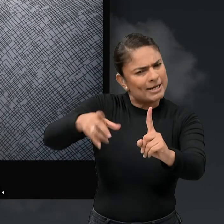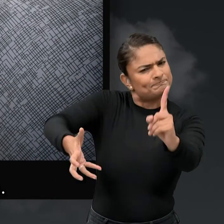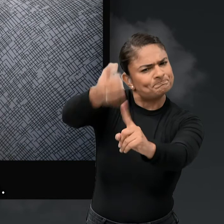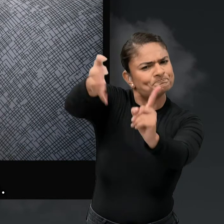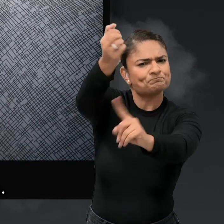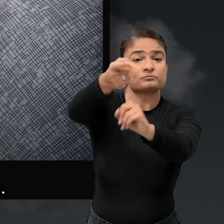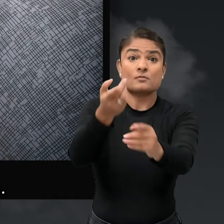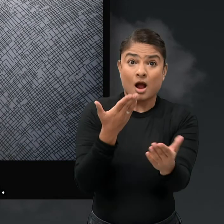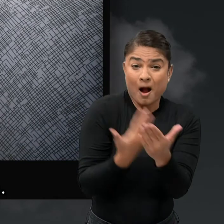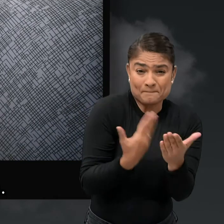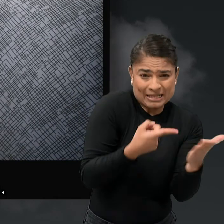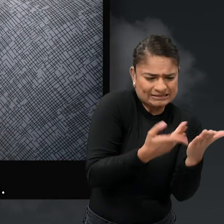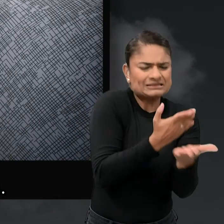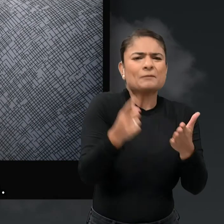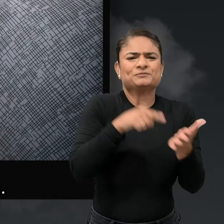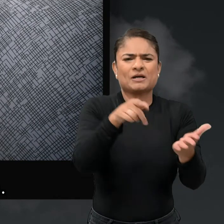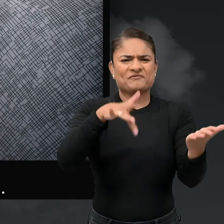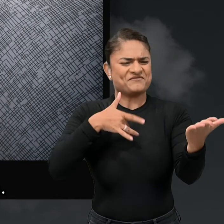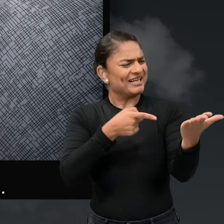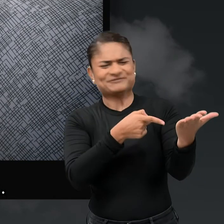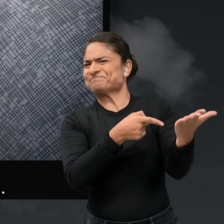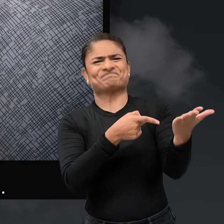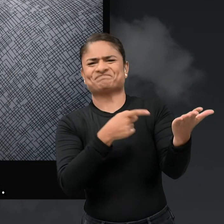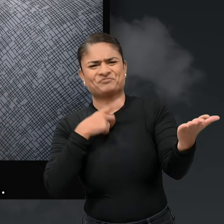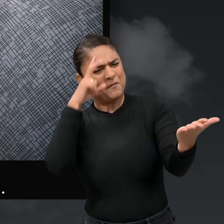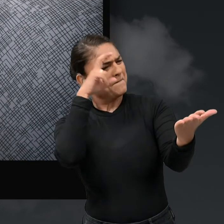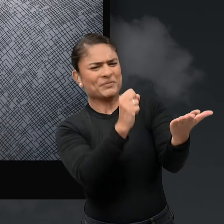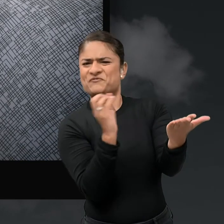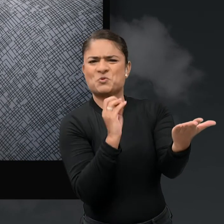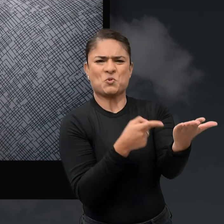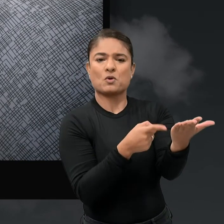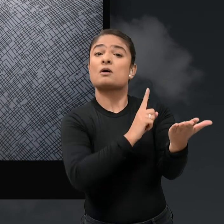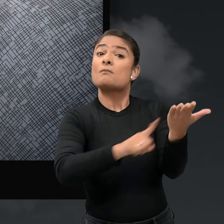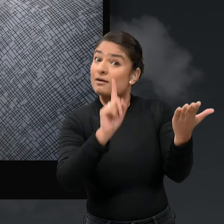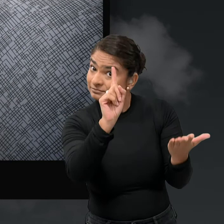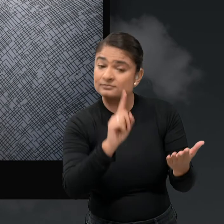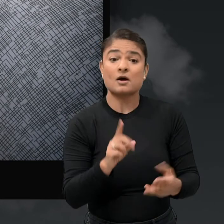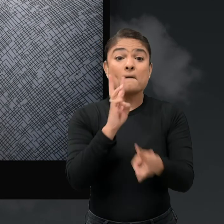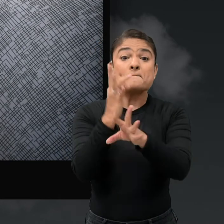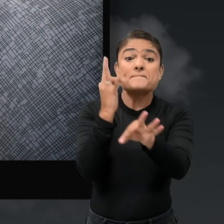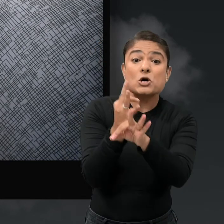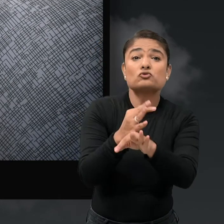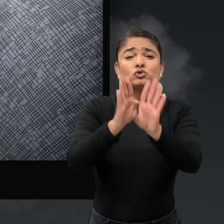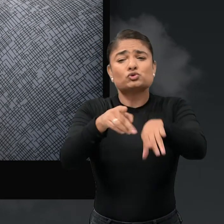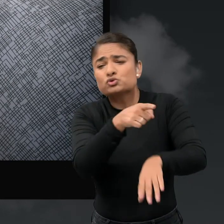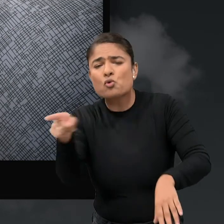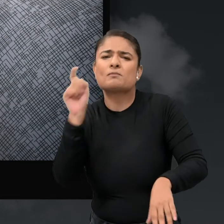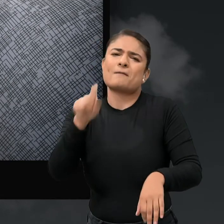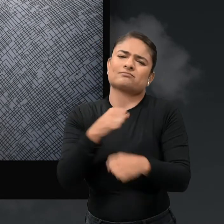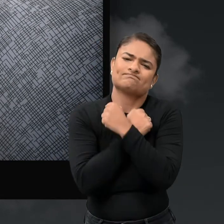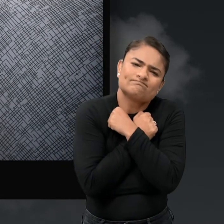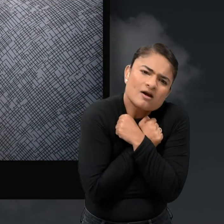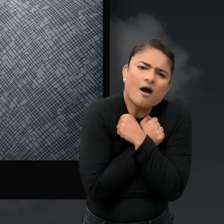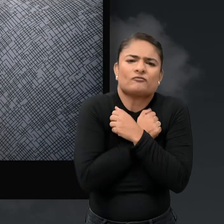It is not your abilities, but sometimes it is what you believe in. And I would say parents need to love